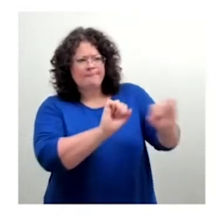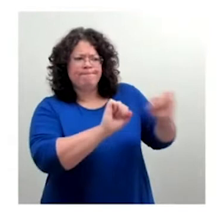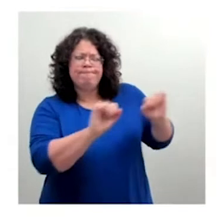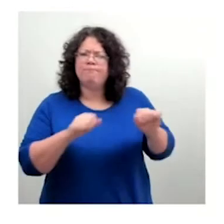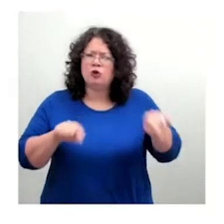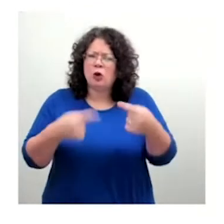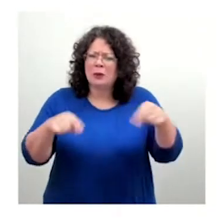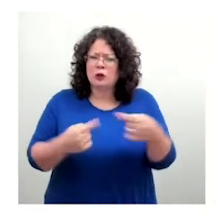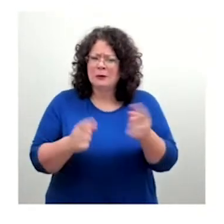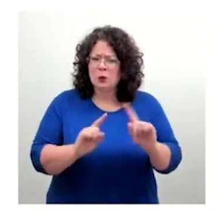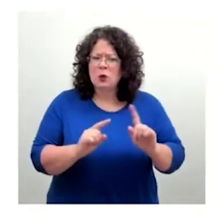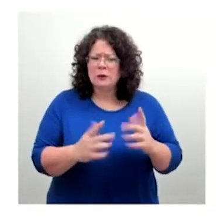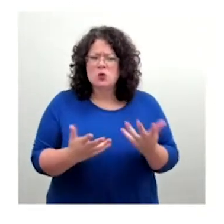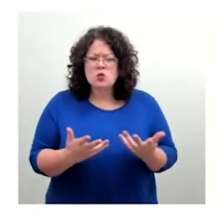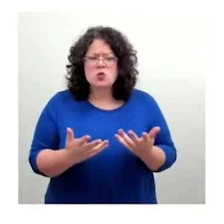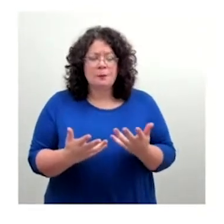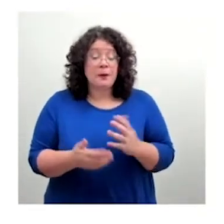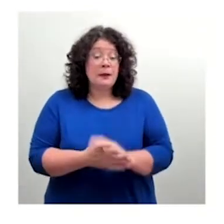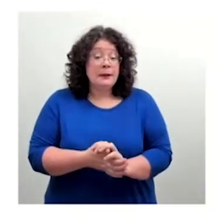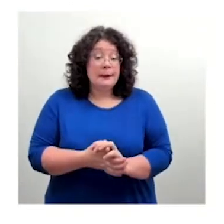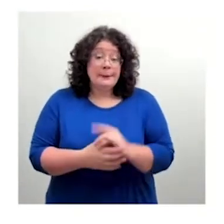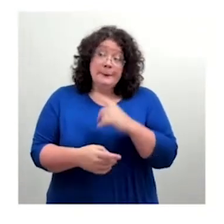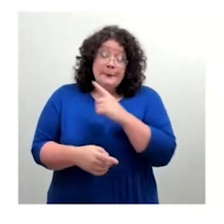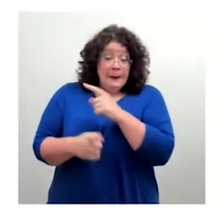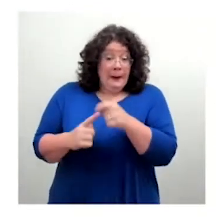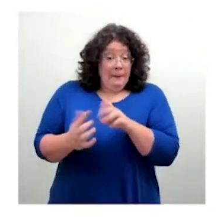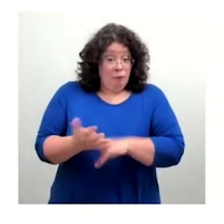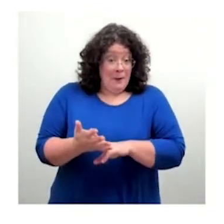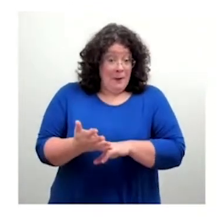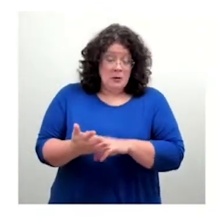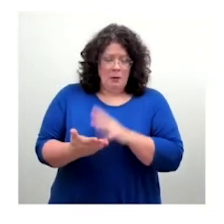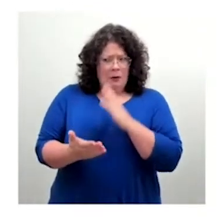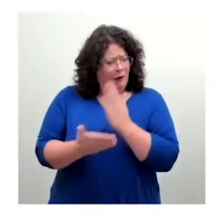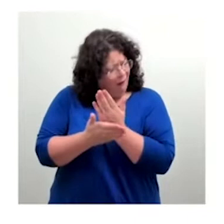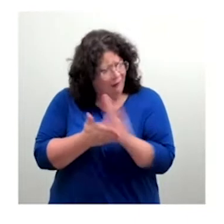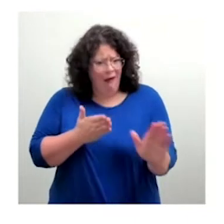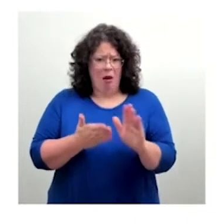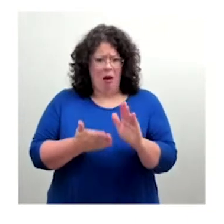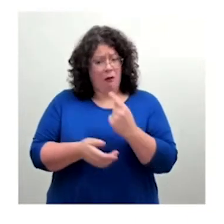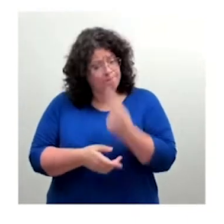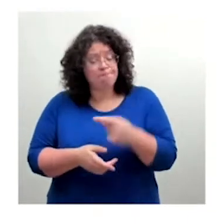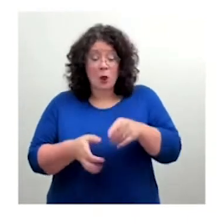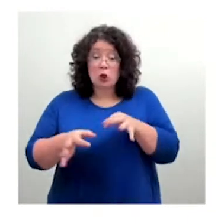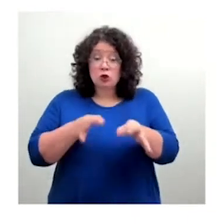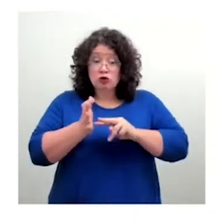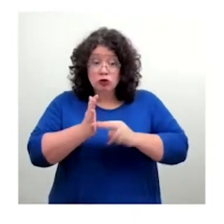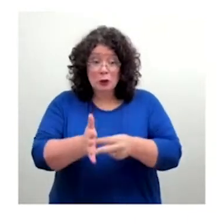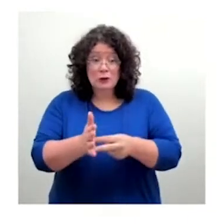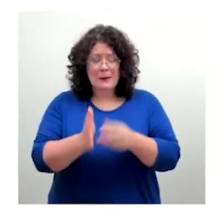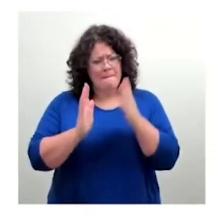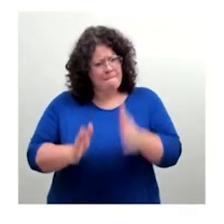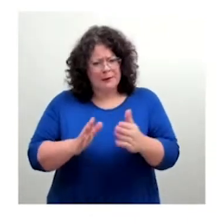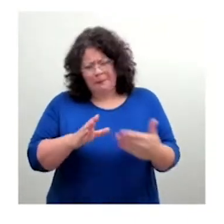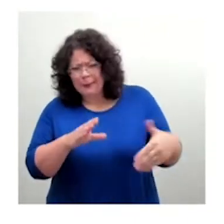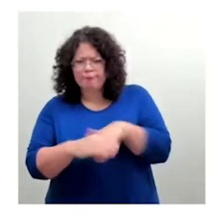So that's a really important framing that the PM's given us to the work. And I suppose the aim of the